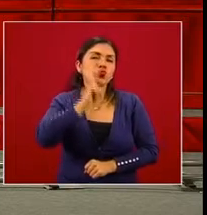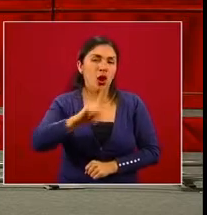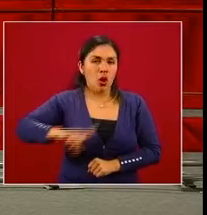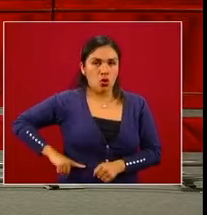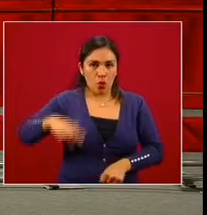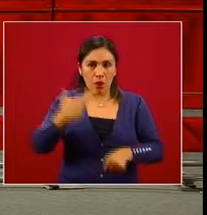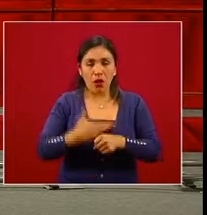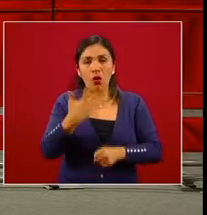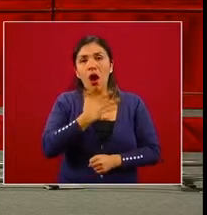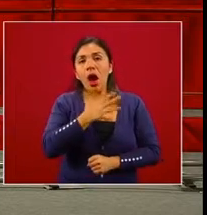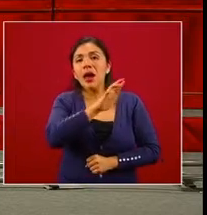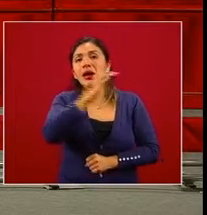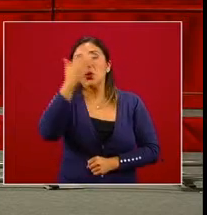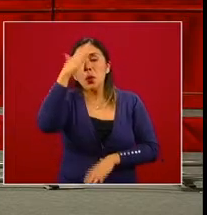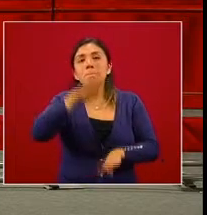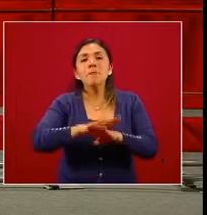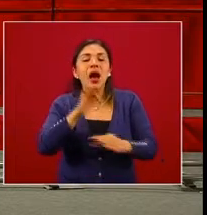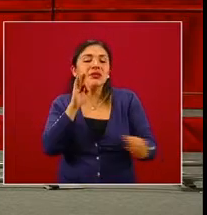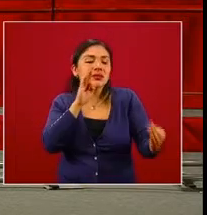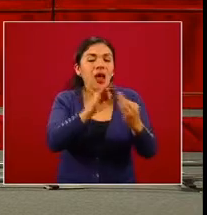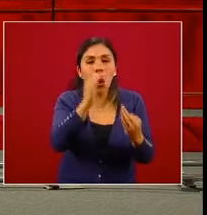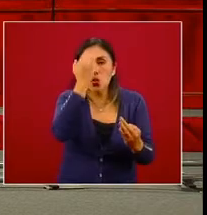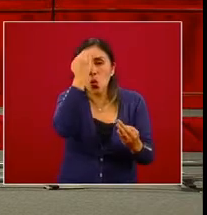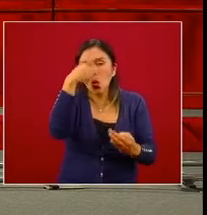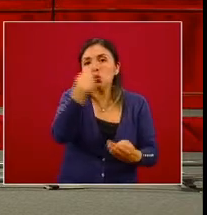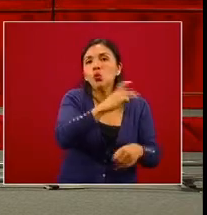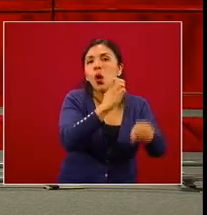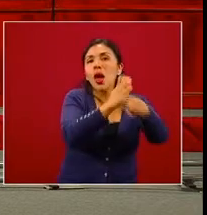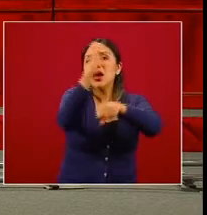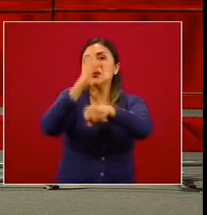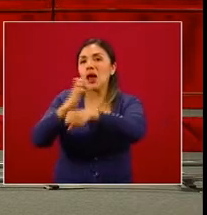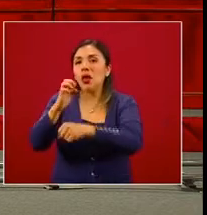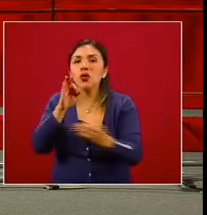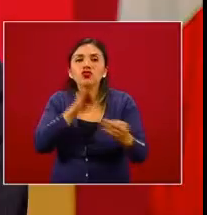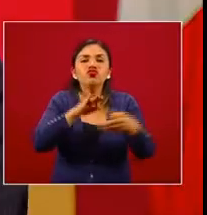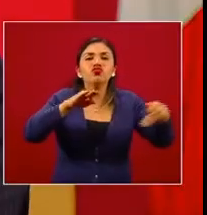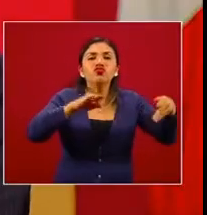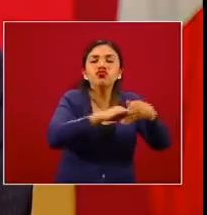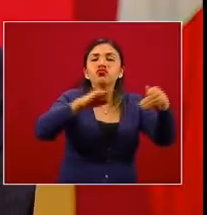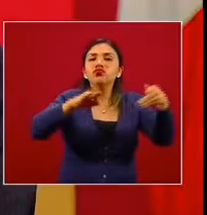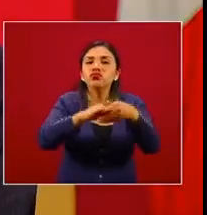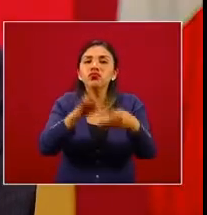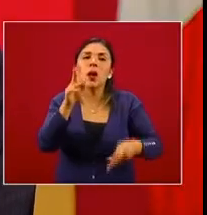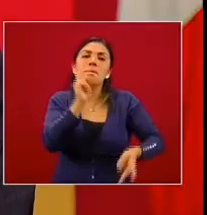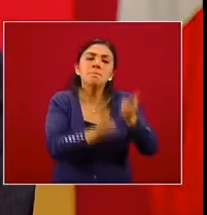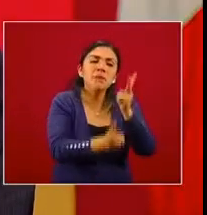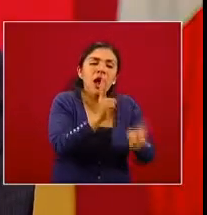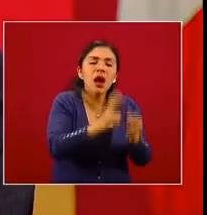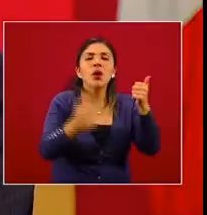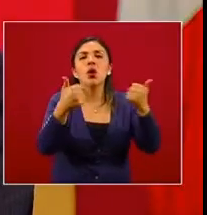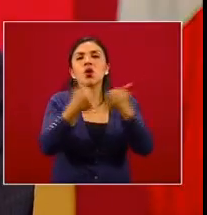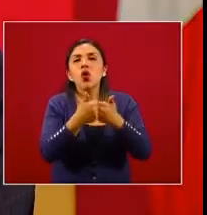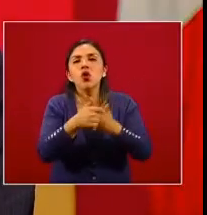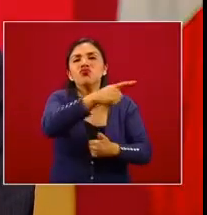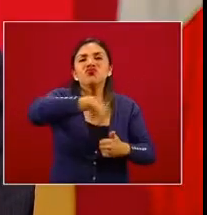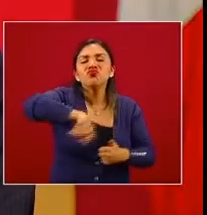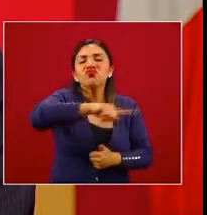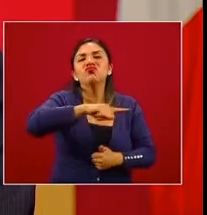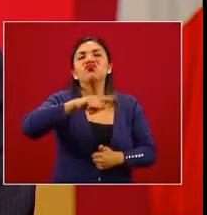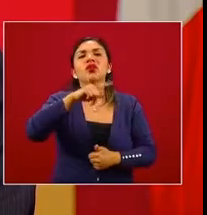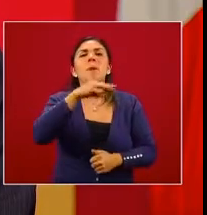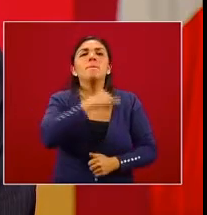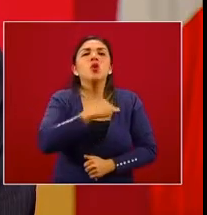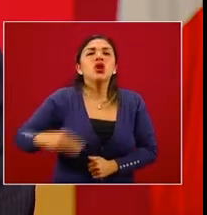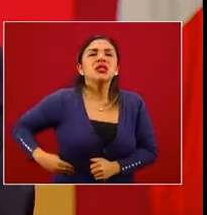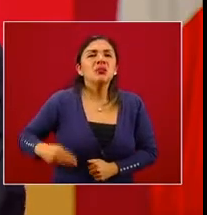the governors recognize what is going on in their area a lot better than